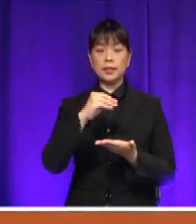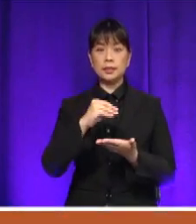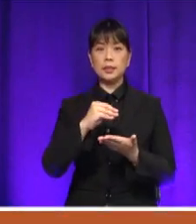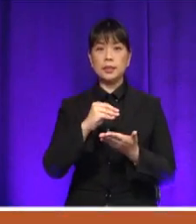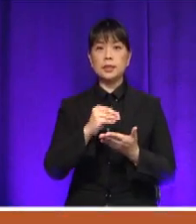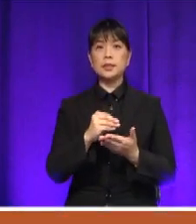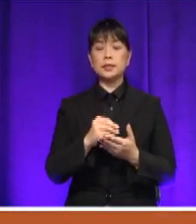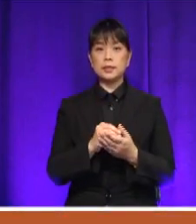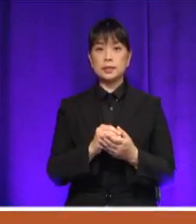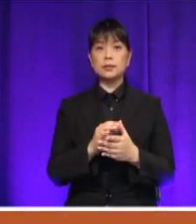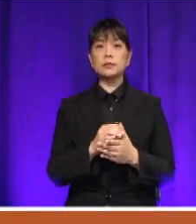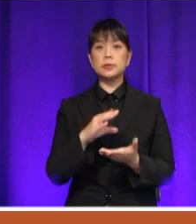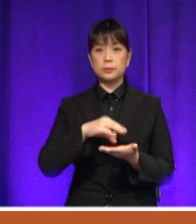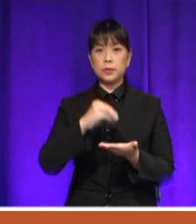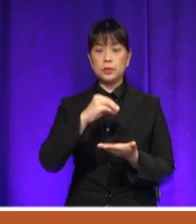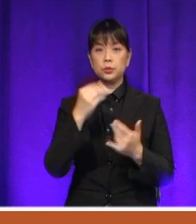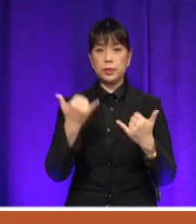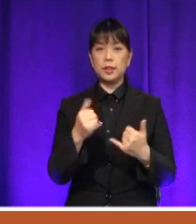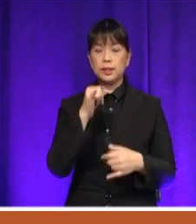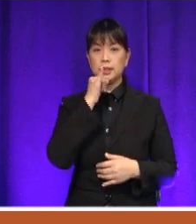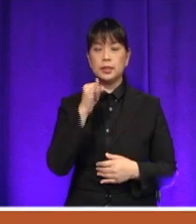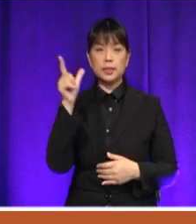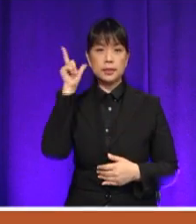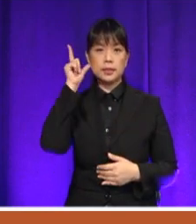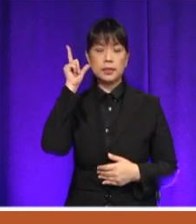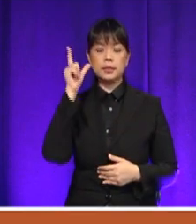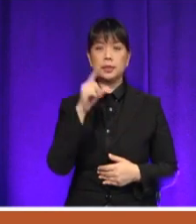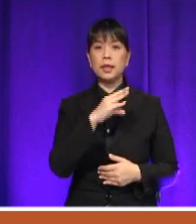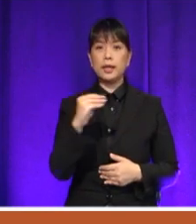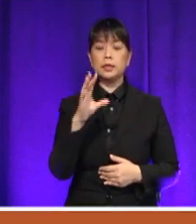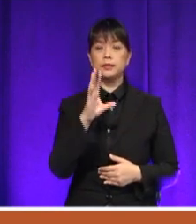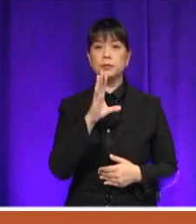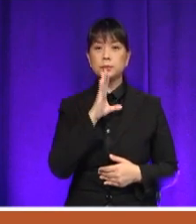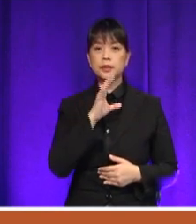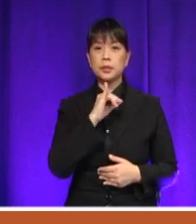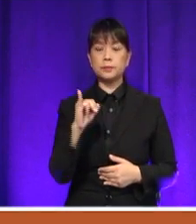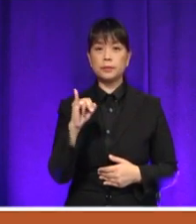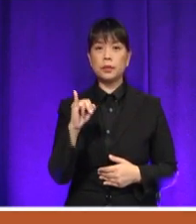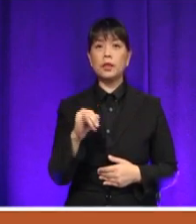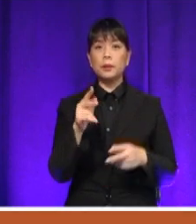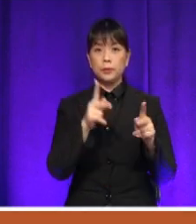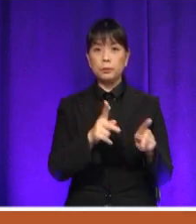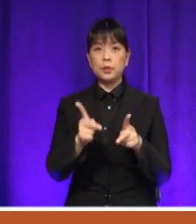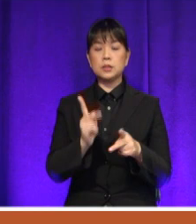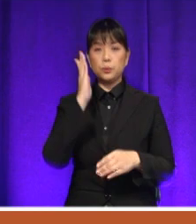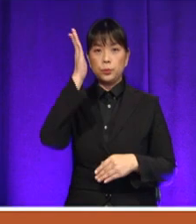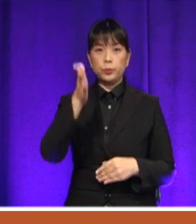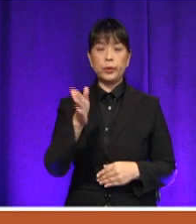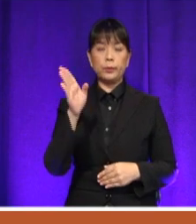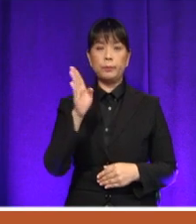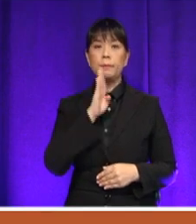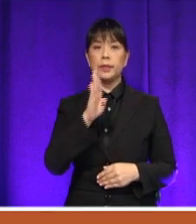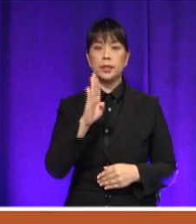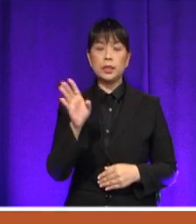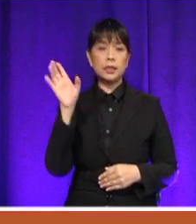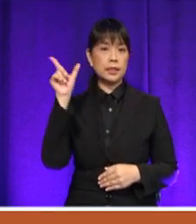is listening and the complementary skill is speaking. And the pupils will be listening to a tape script